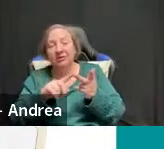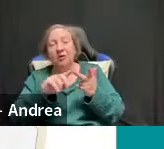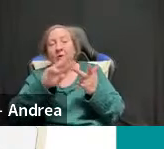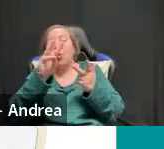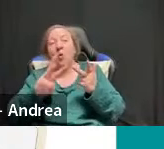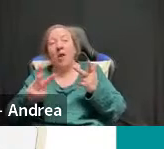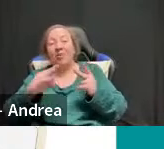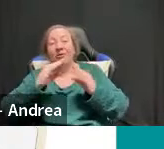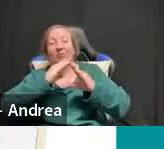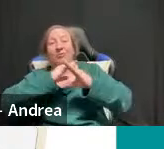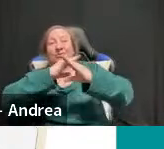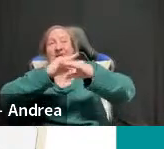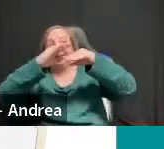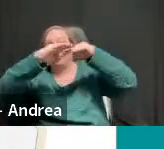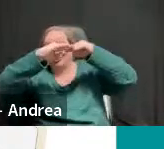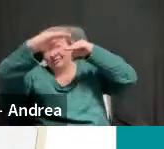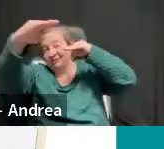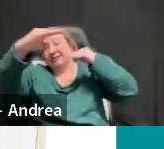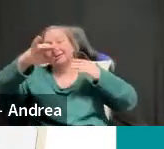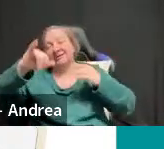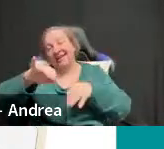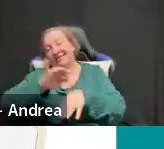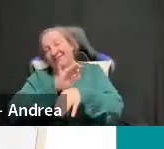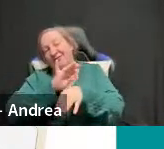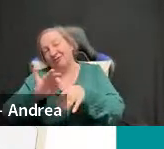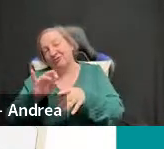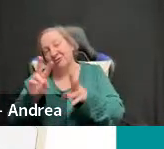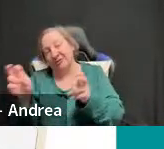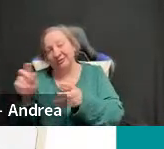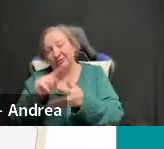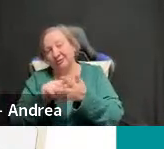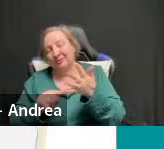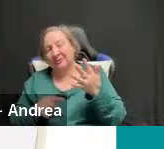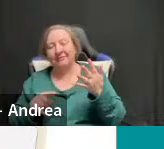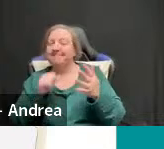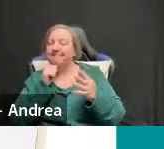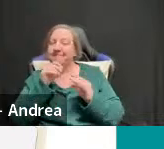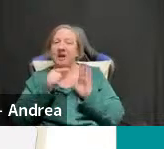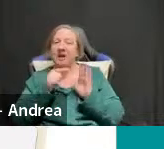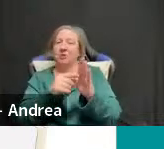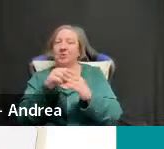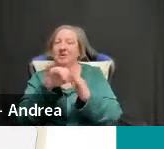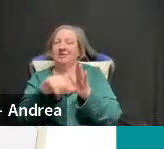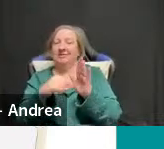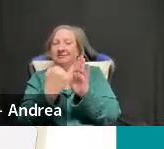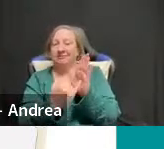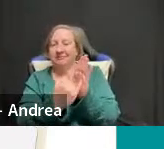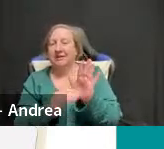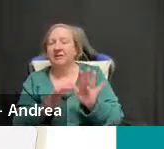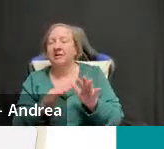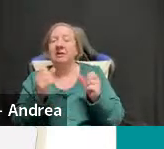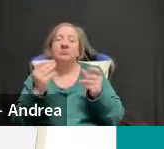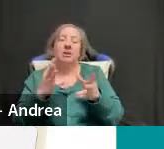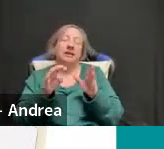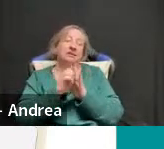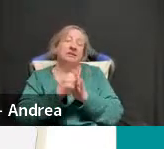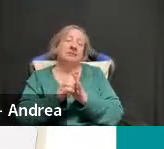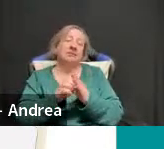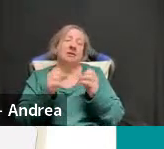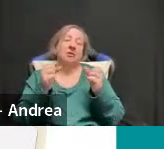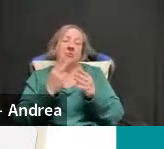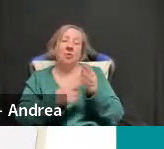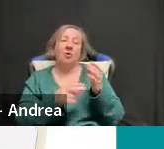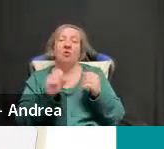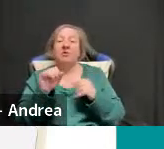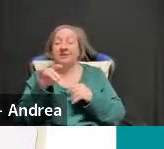really a functional issue. But there are plenty of examples of both side platforms and